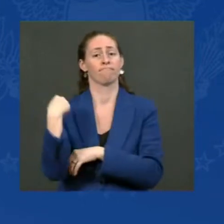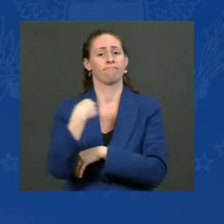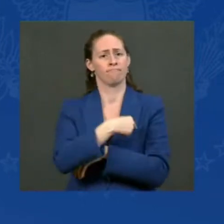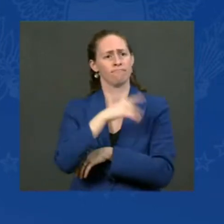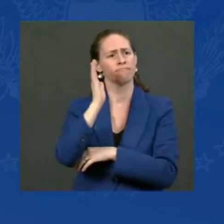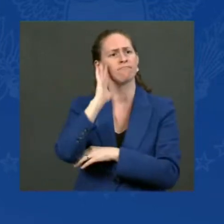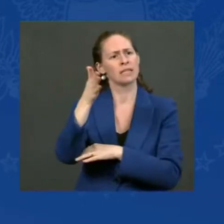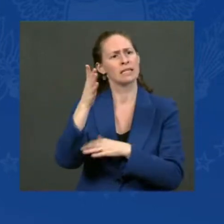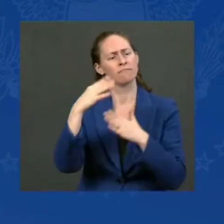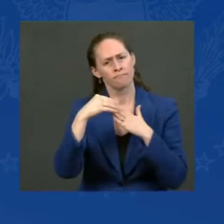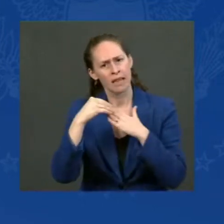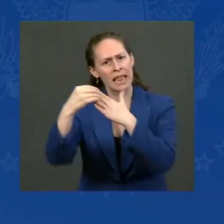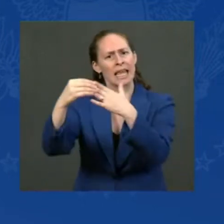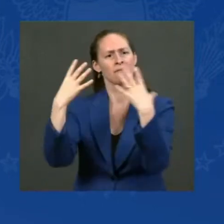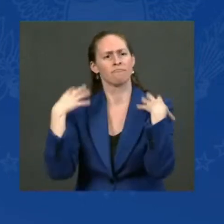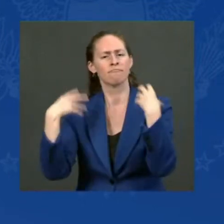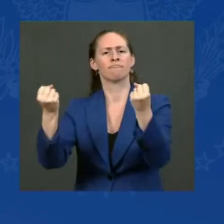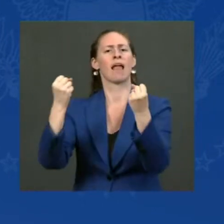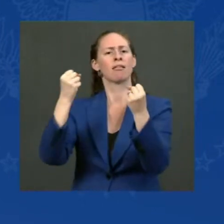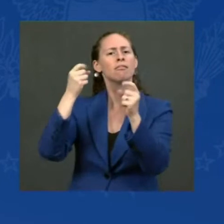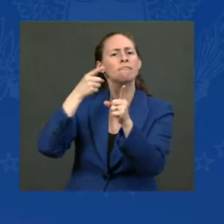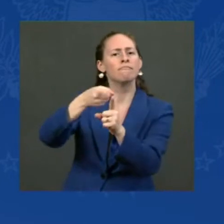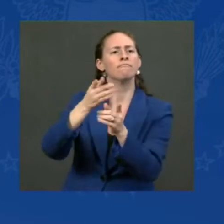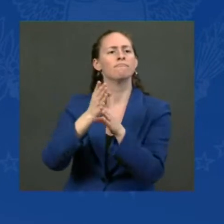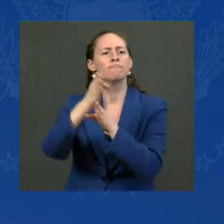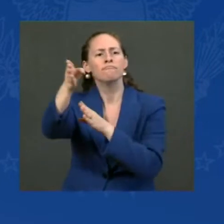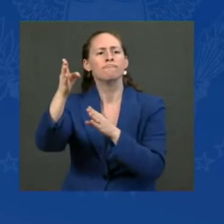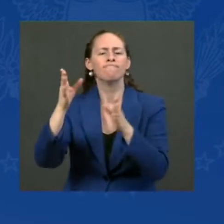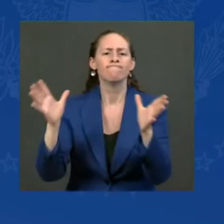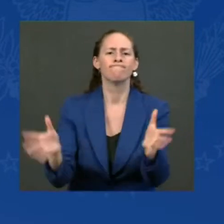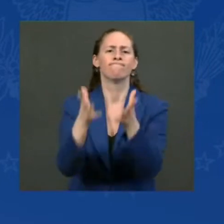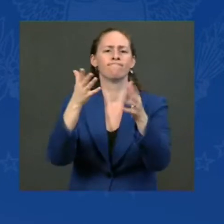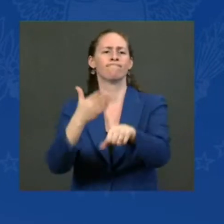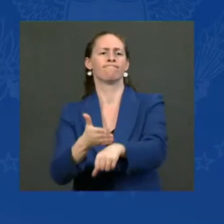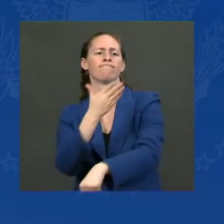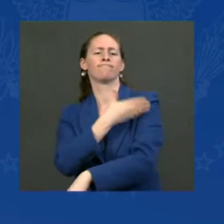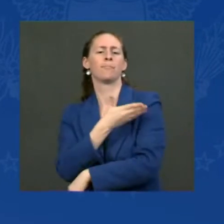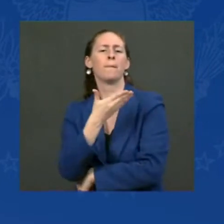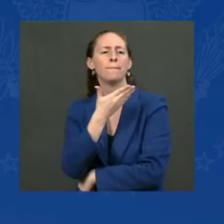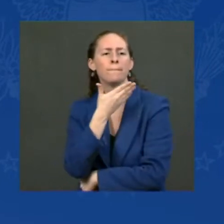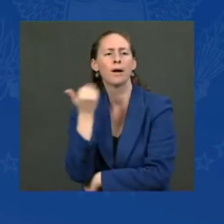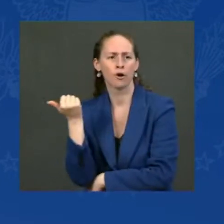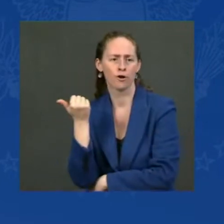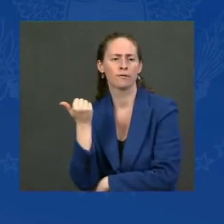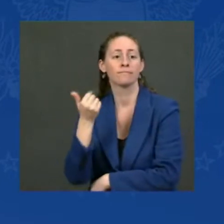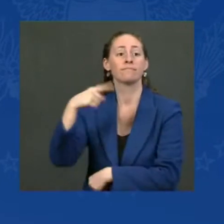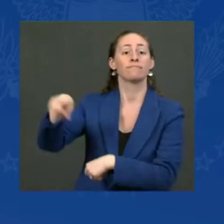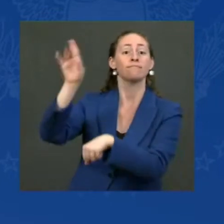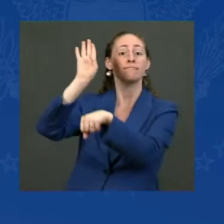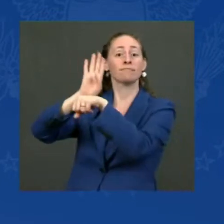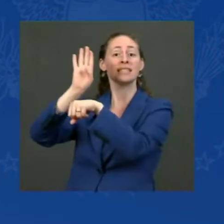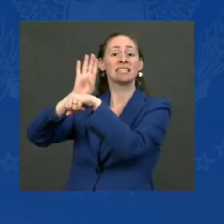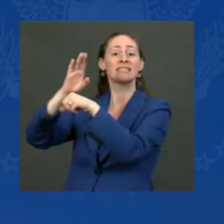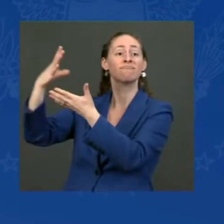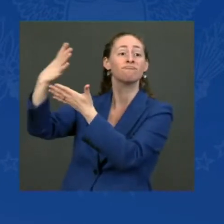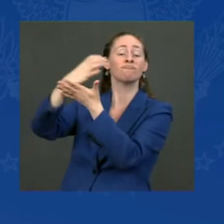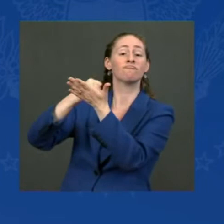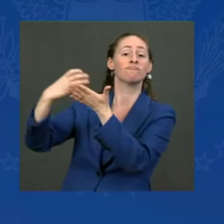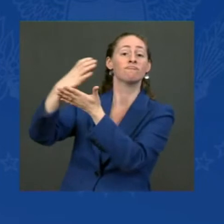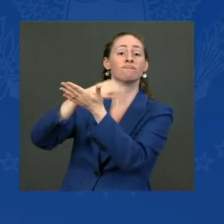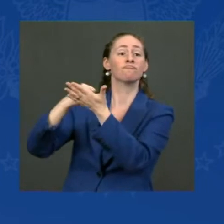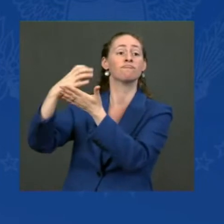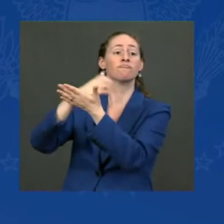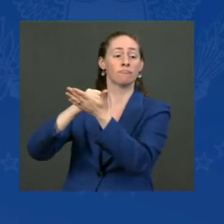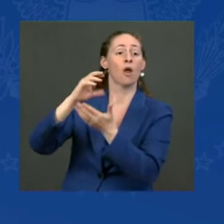and with our added support, together with increased private capital and from other donors, we'll be able to meet the goal